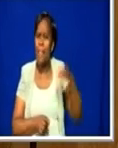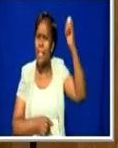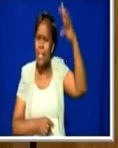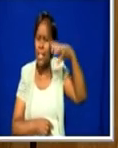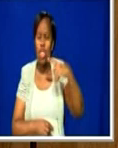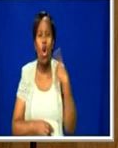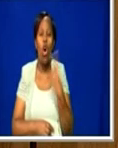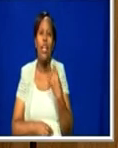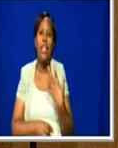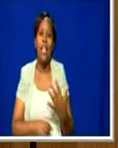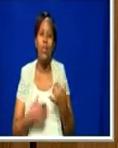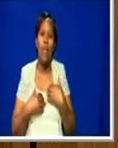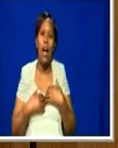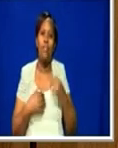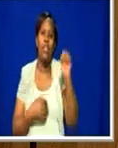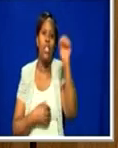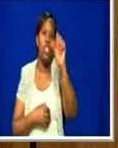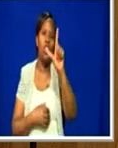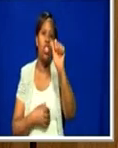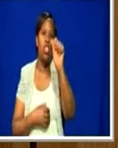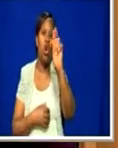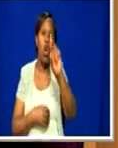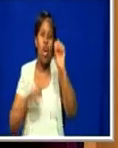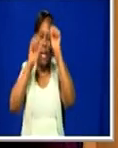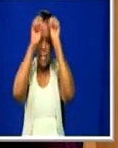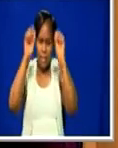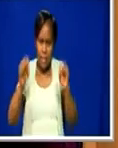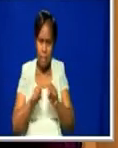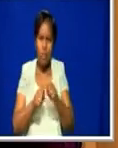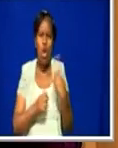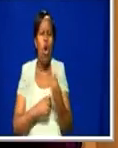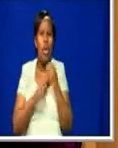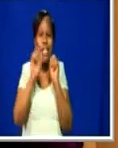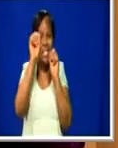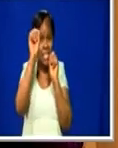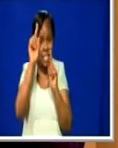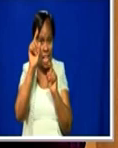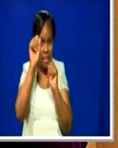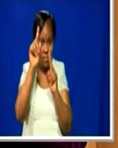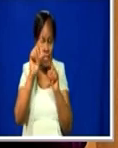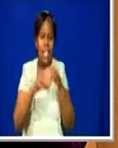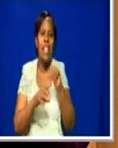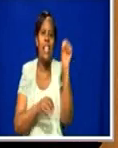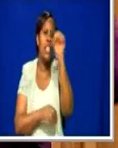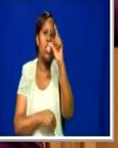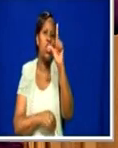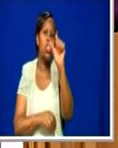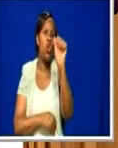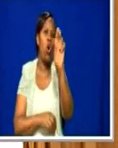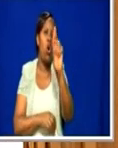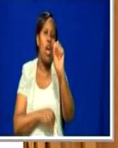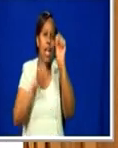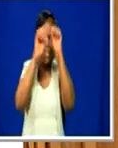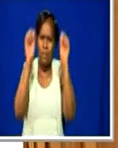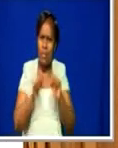star that we have in our solar system. the sun is the only The star only star. in our solar system. Yes, in our solar so system. these other things that I